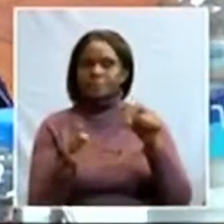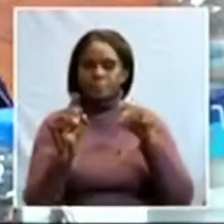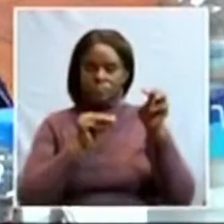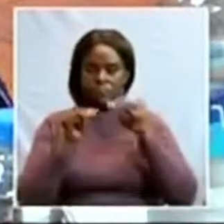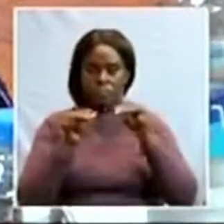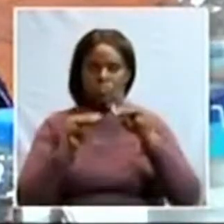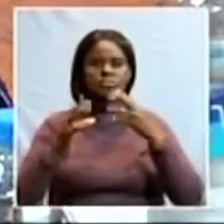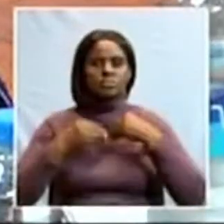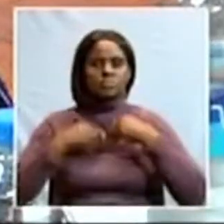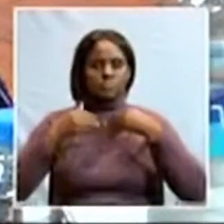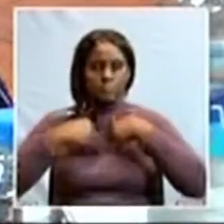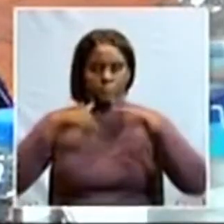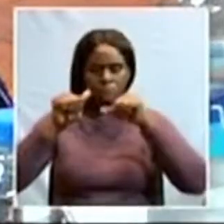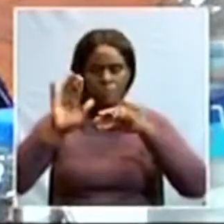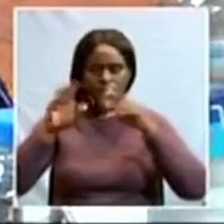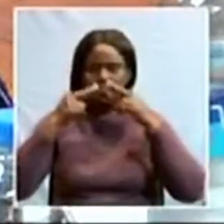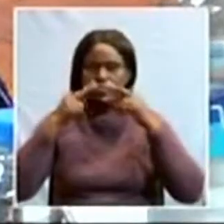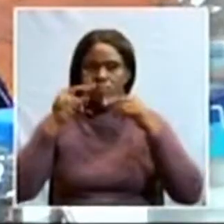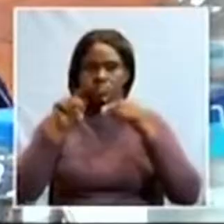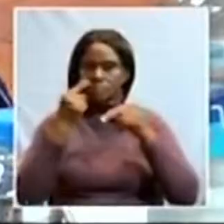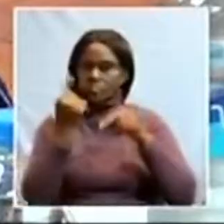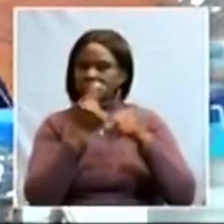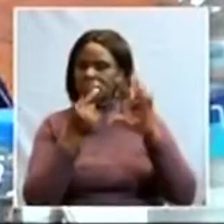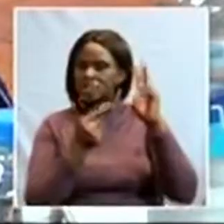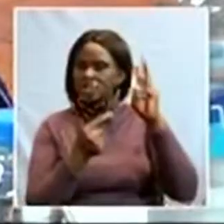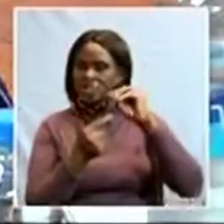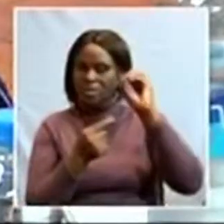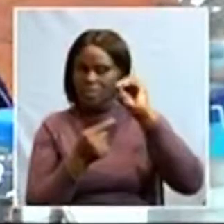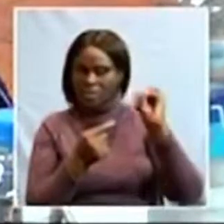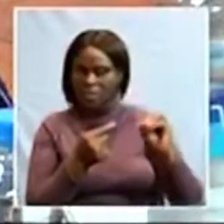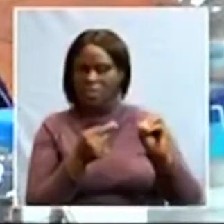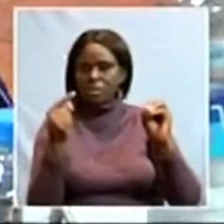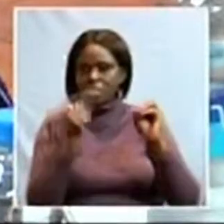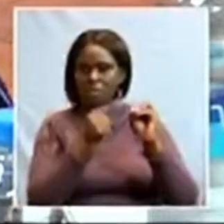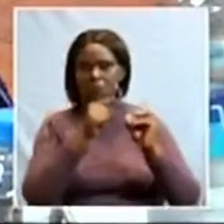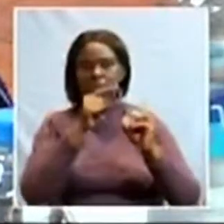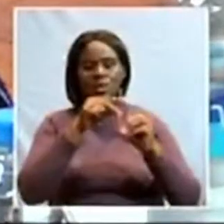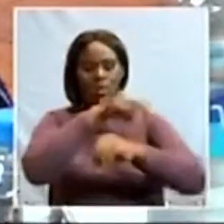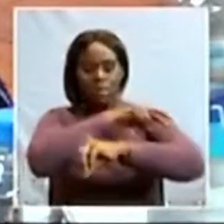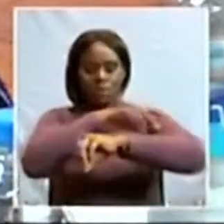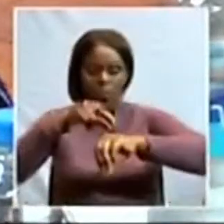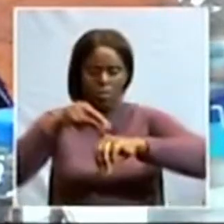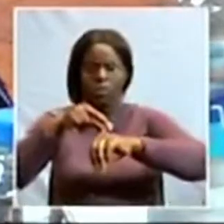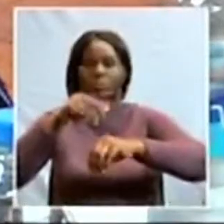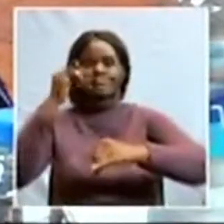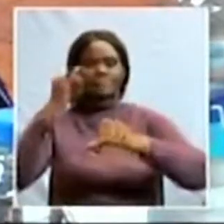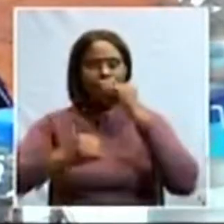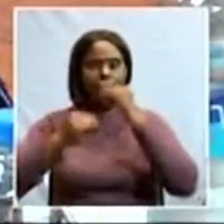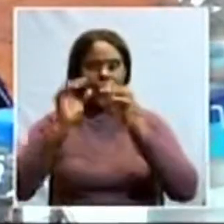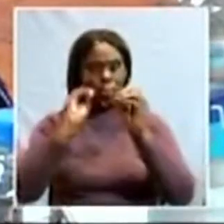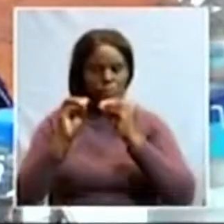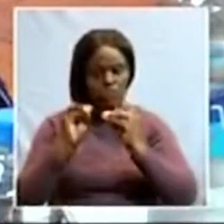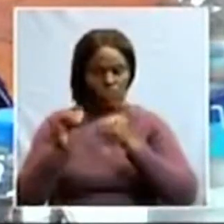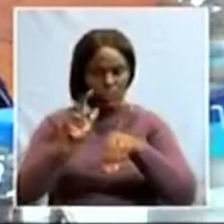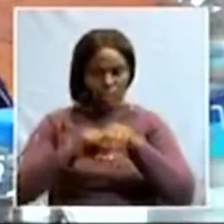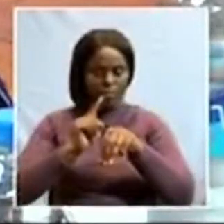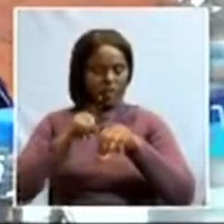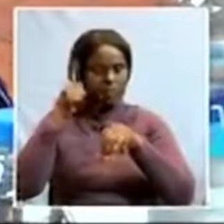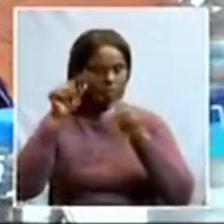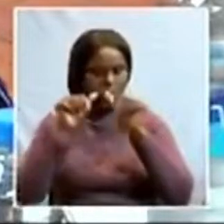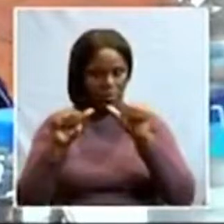management acknowledges the auditor's finding that only 60% of the crossing points had been completed at the time of